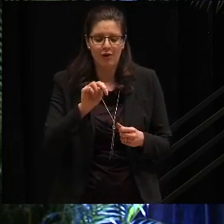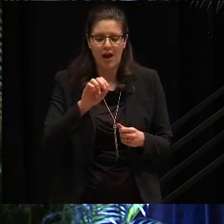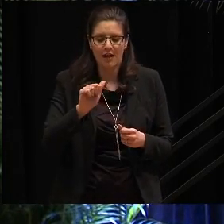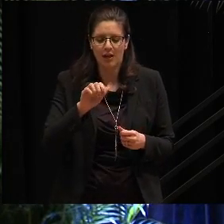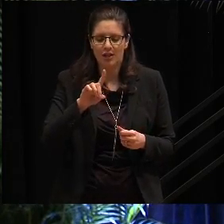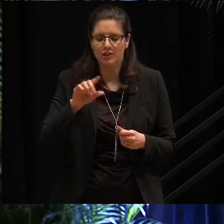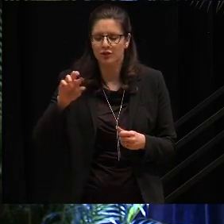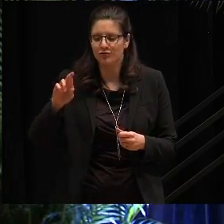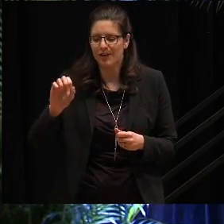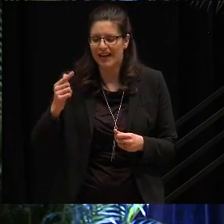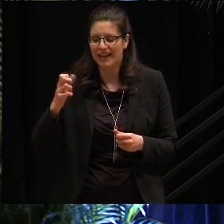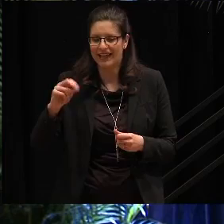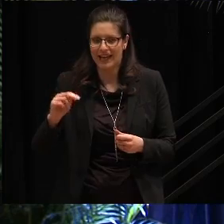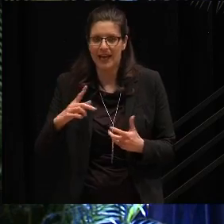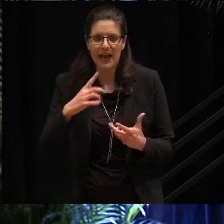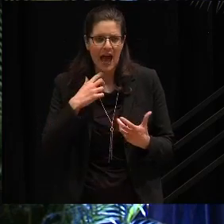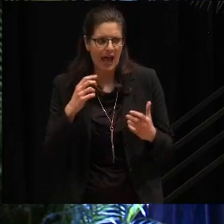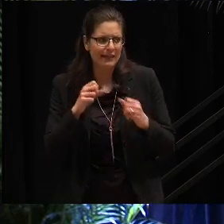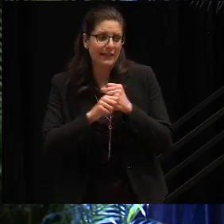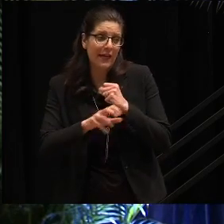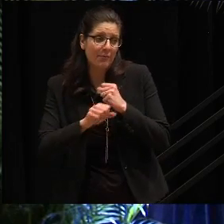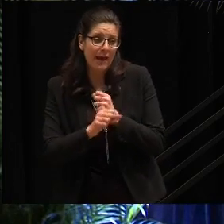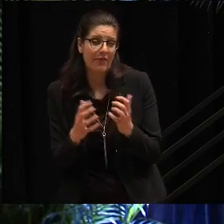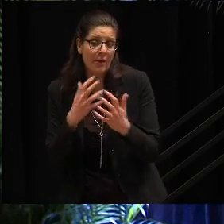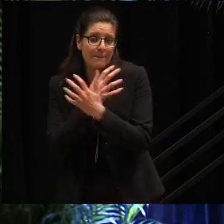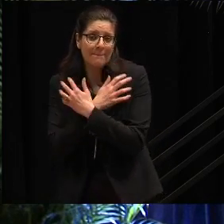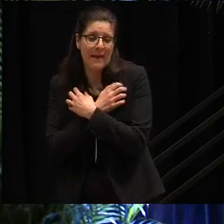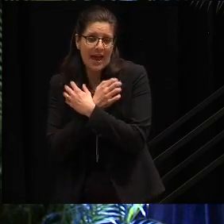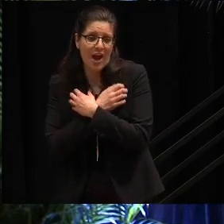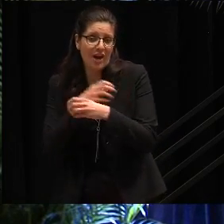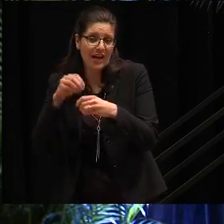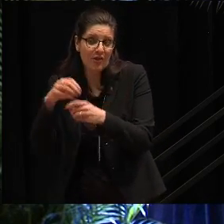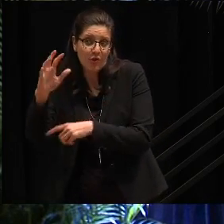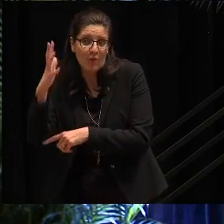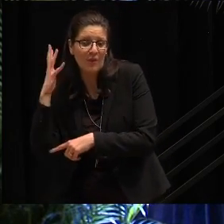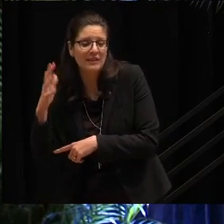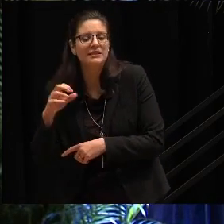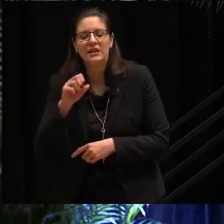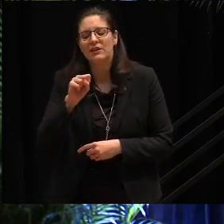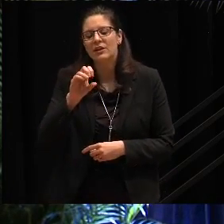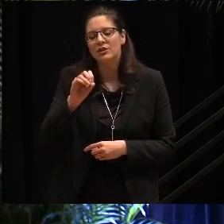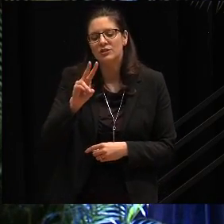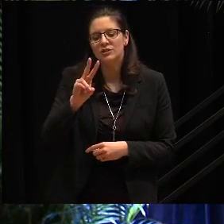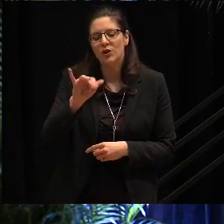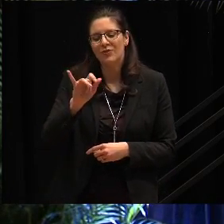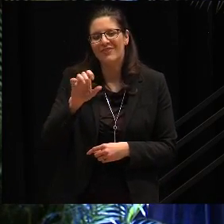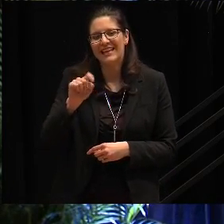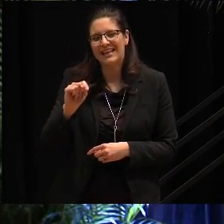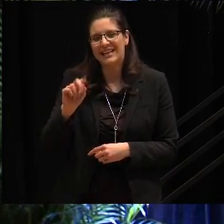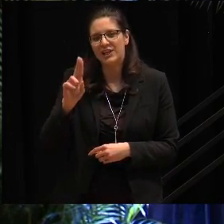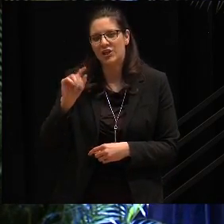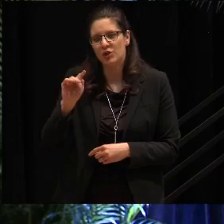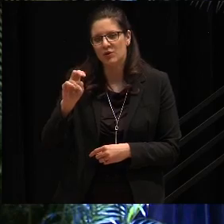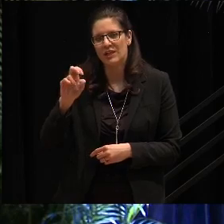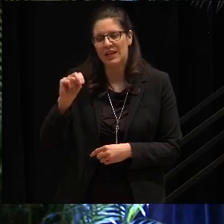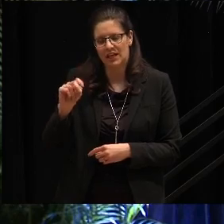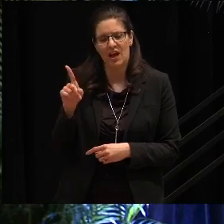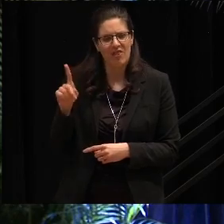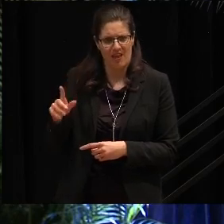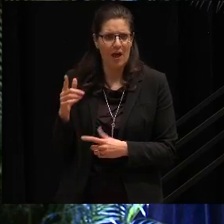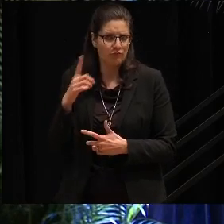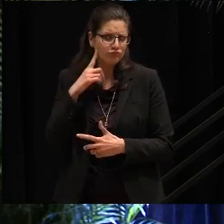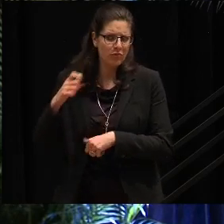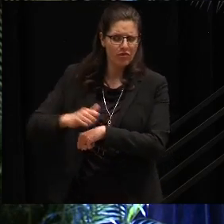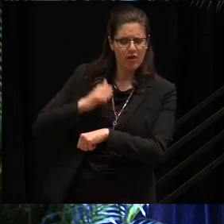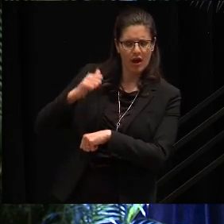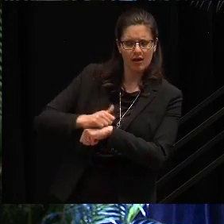in the 80s, the bear in the woods. The Soviet Union was considered a threat. But now there's a very partisan view of Russia, and